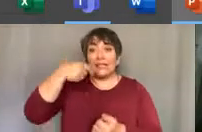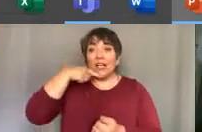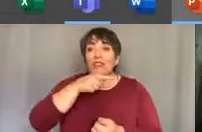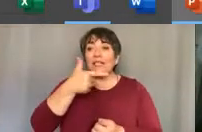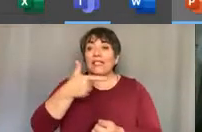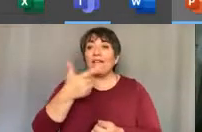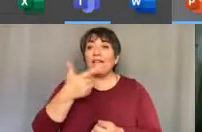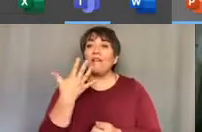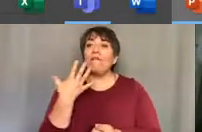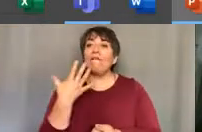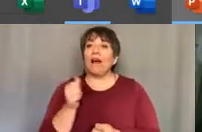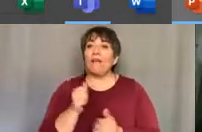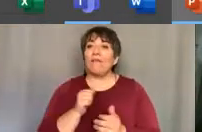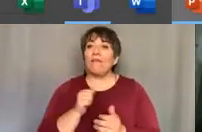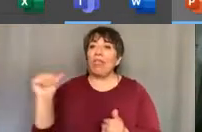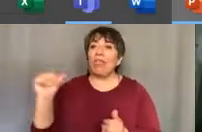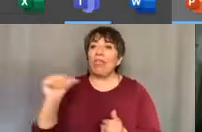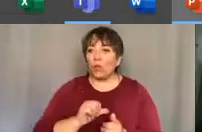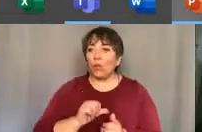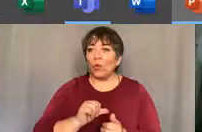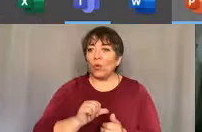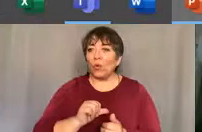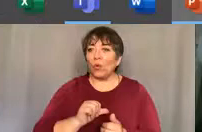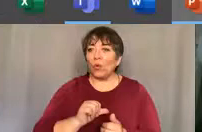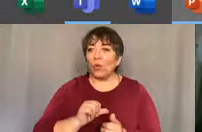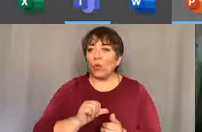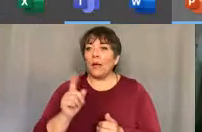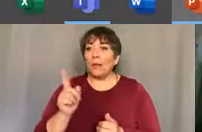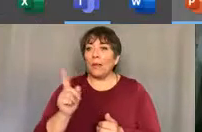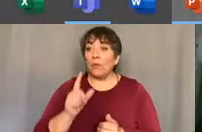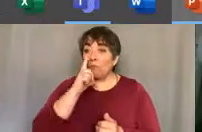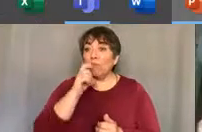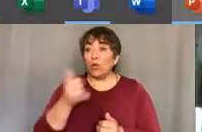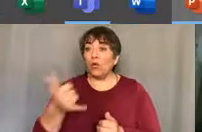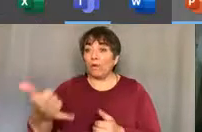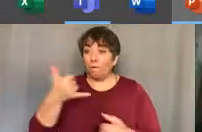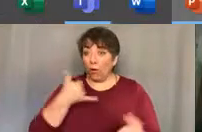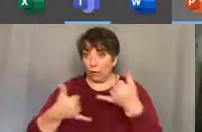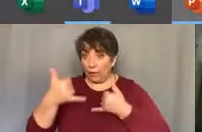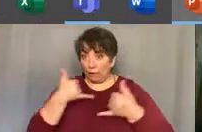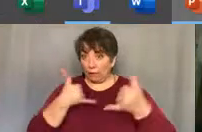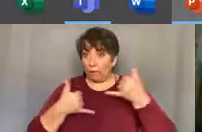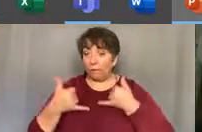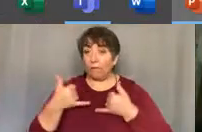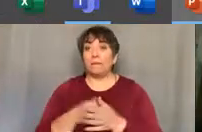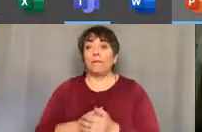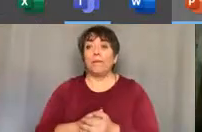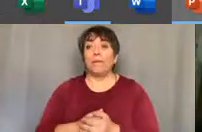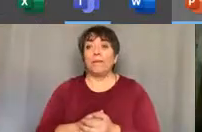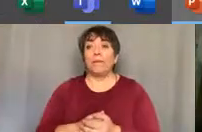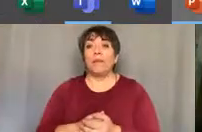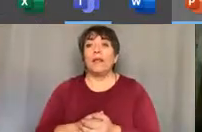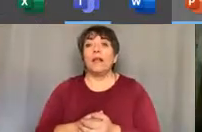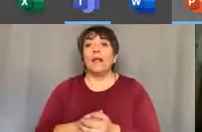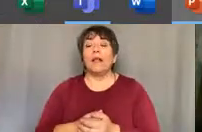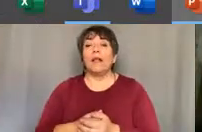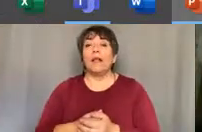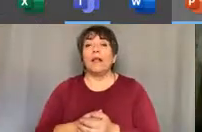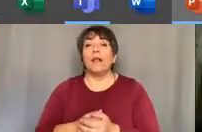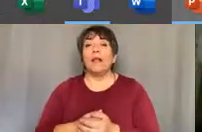And out of the 1.1 million calls we received and handled last year, the medicines order line dedicated